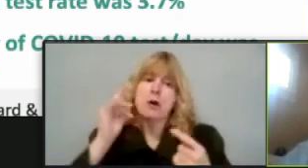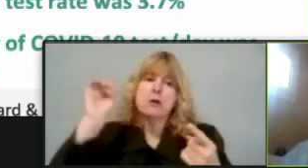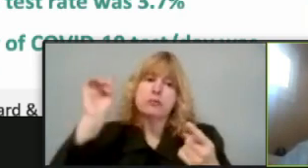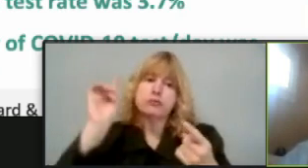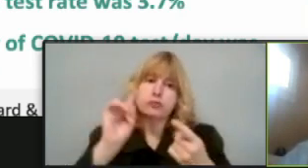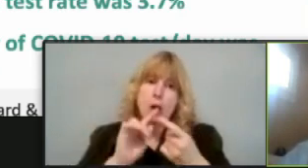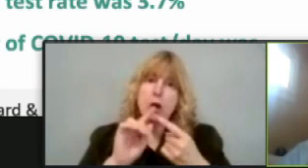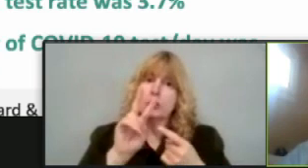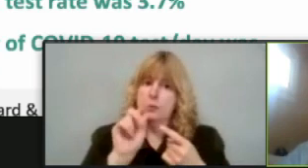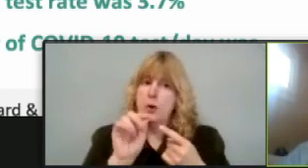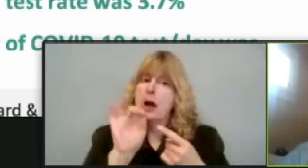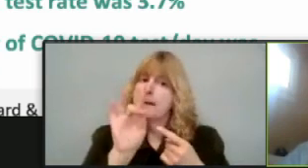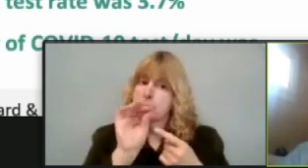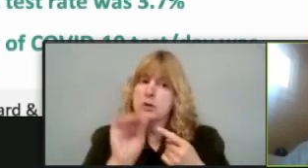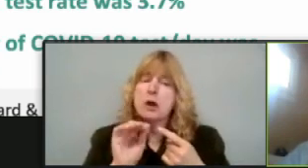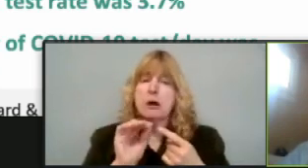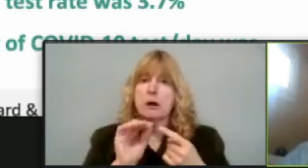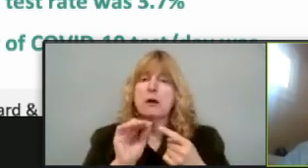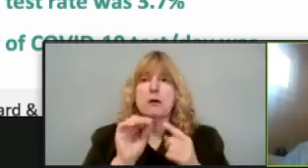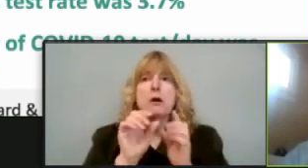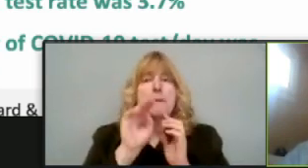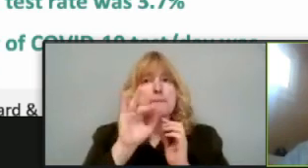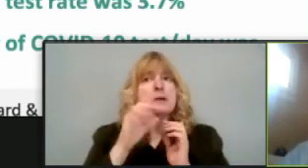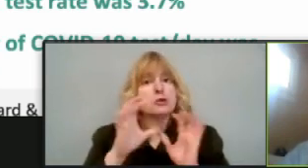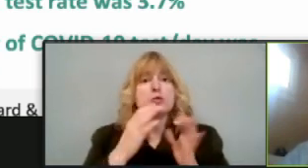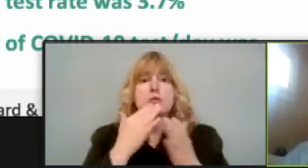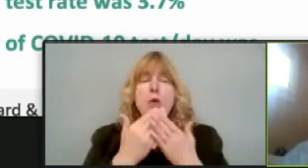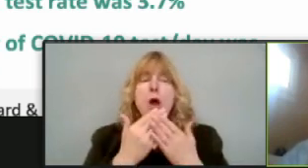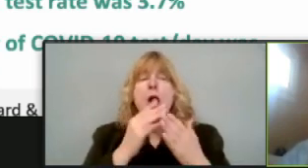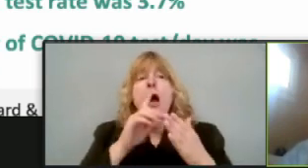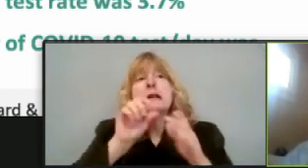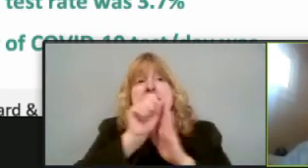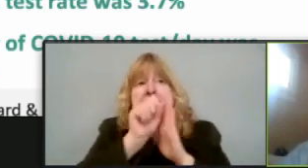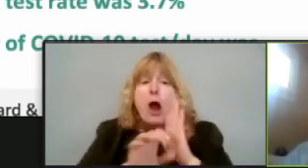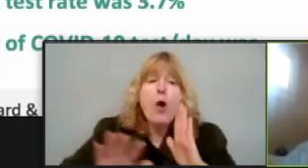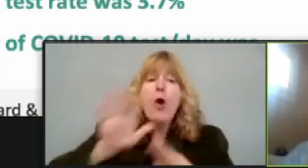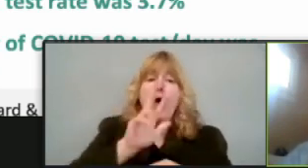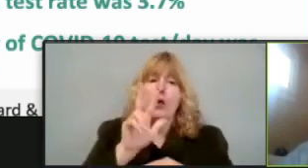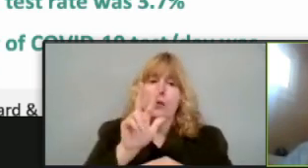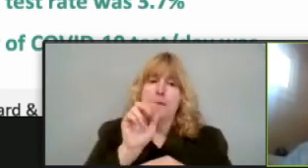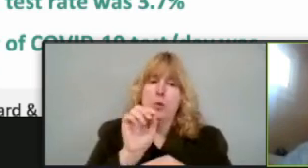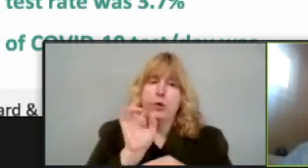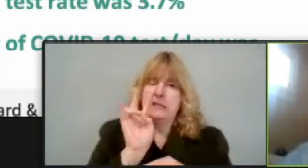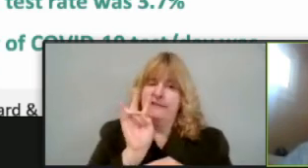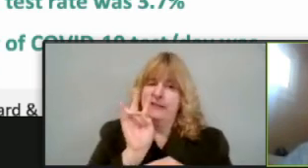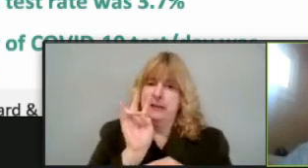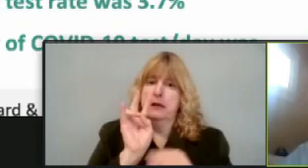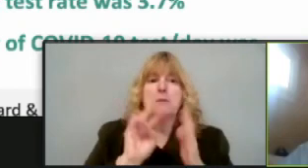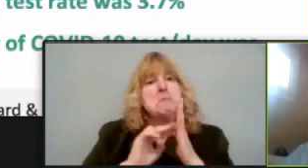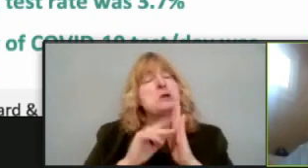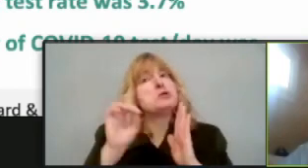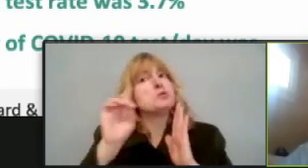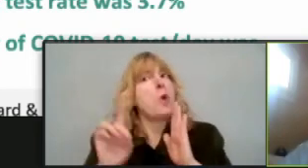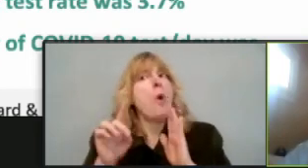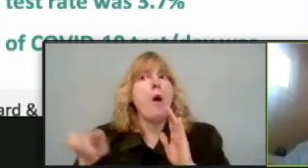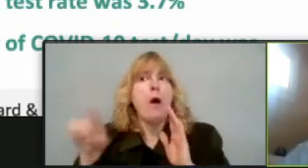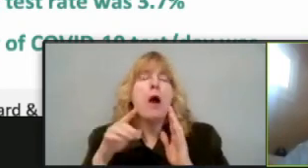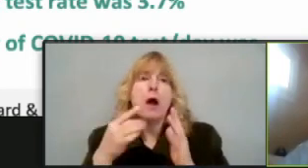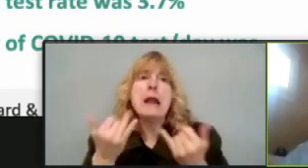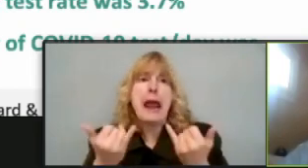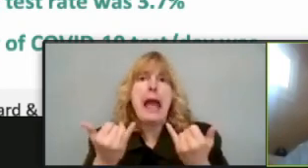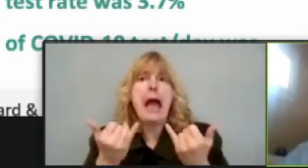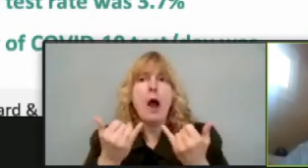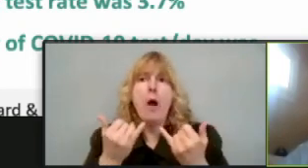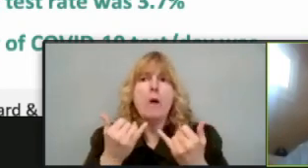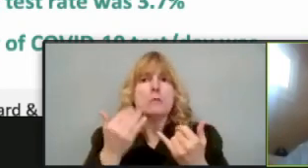doing really well. The state of Michigan is at 3.7%. So that difference really shows Detroiters taking care of each other, wearing